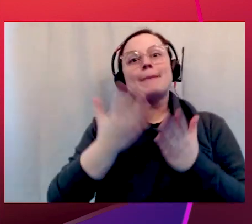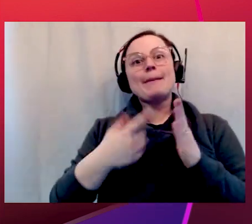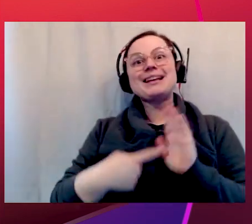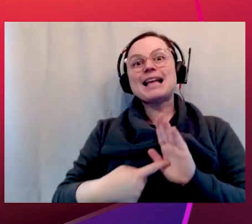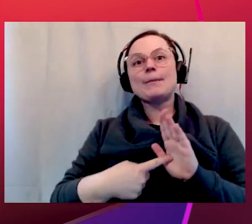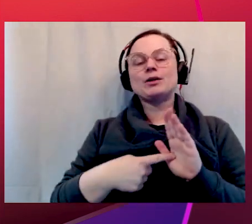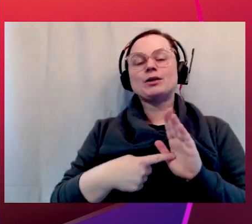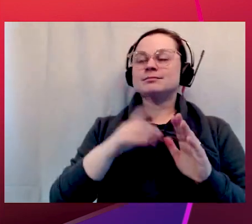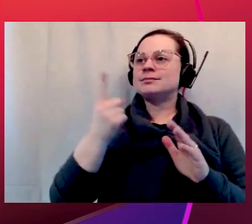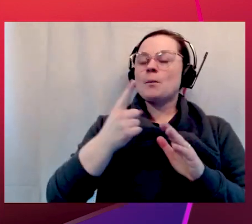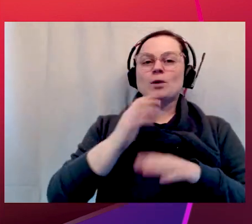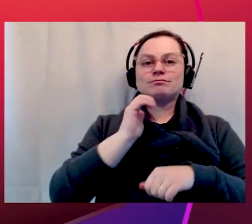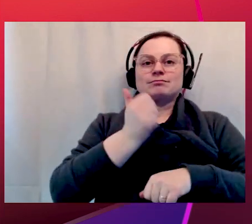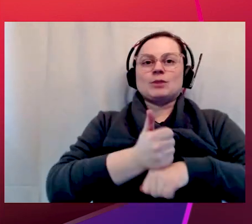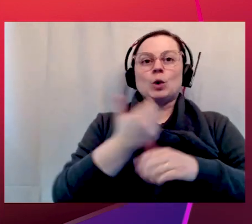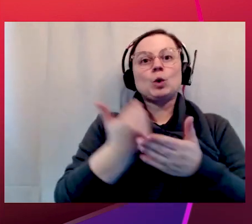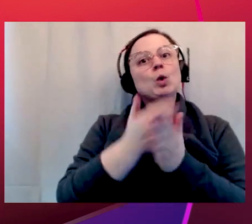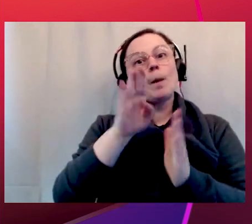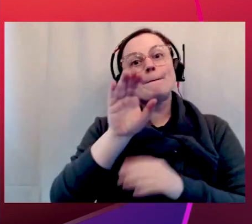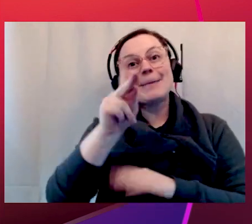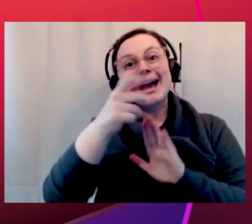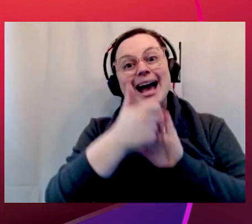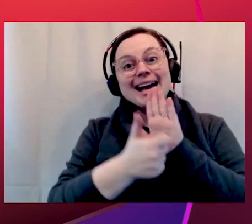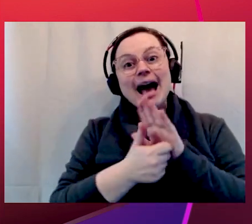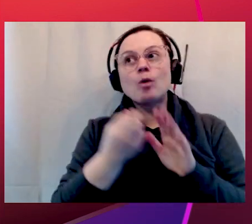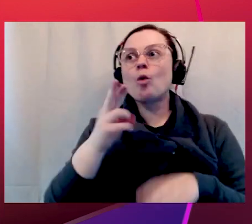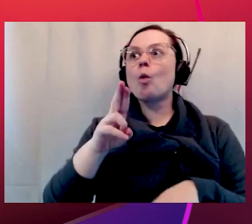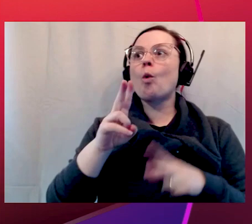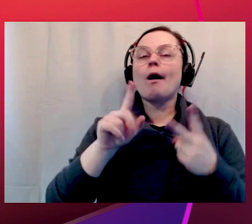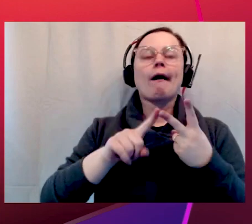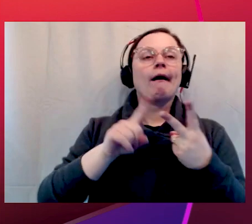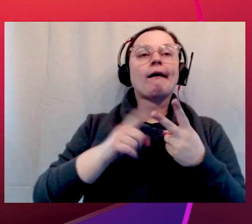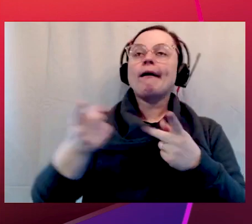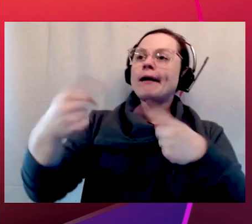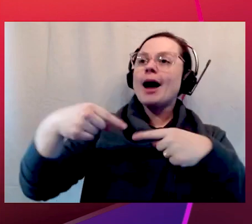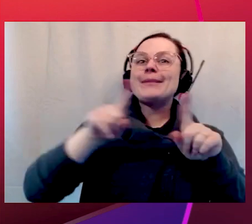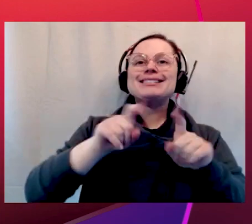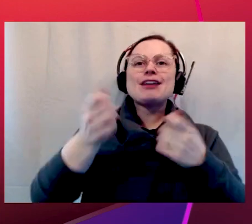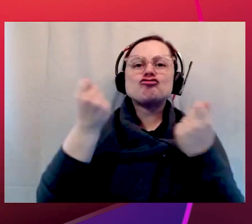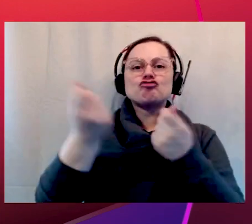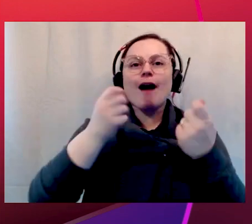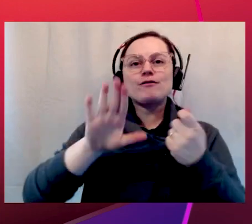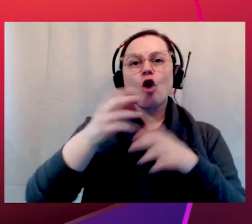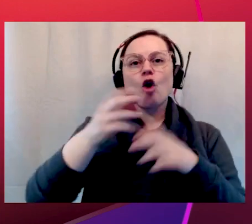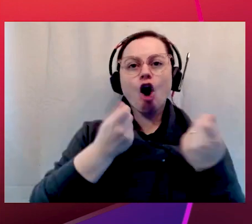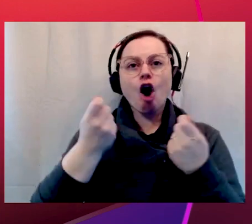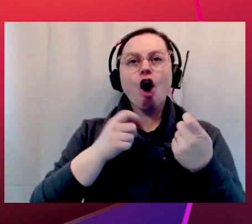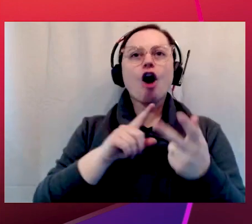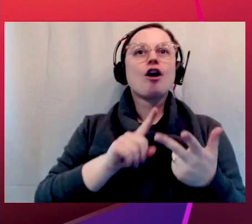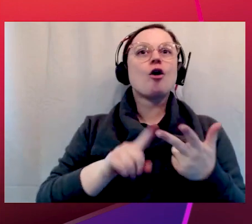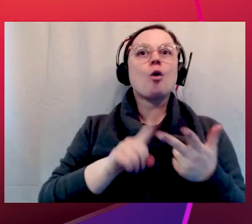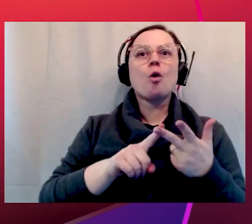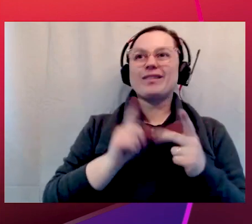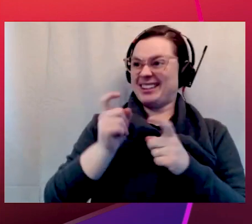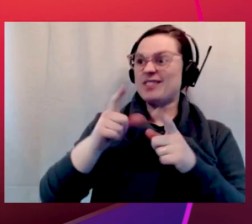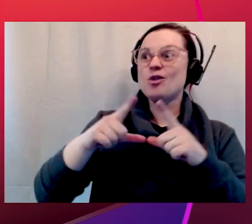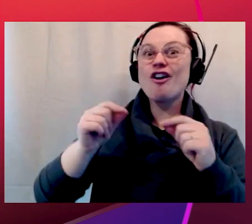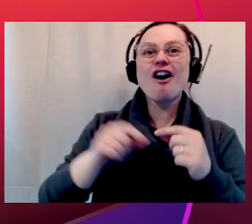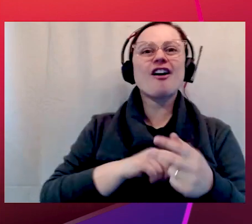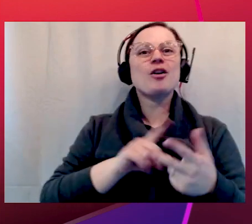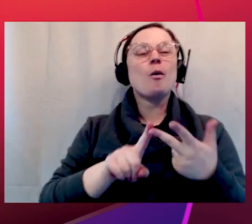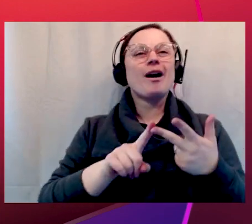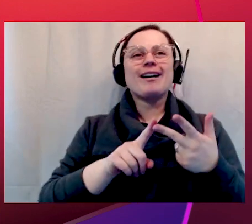seen like come and test drive a car and get a Amazon gift card or